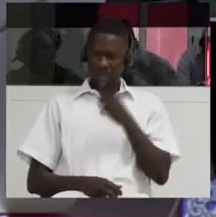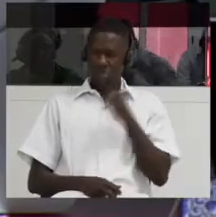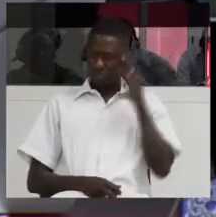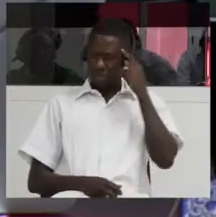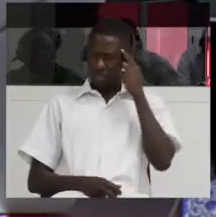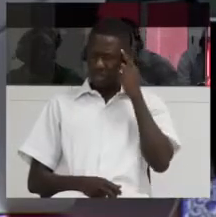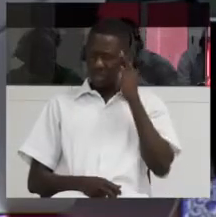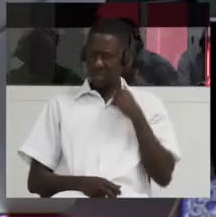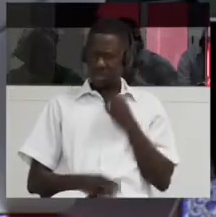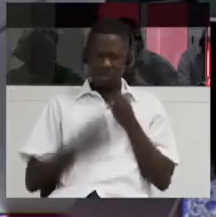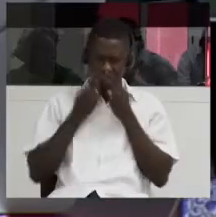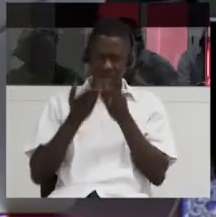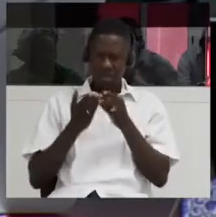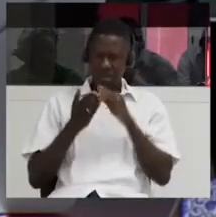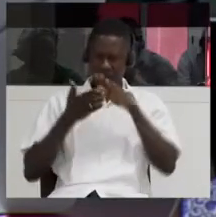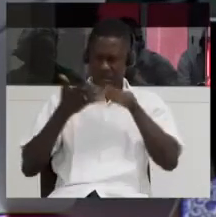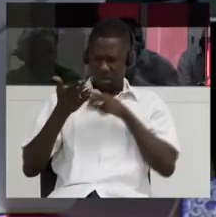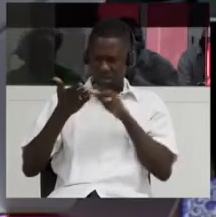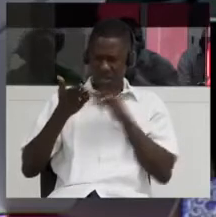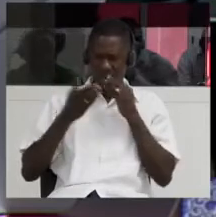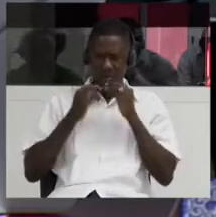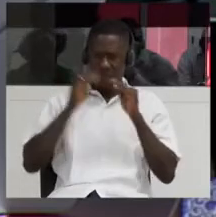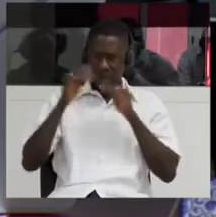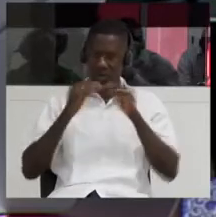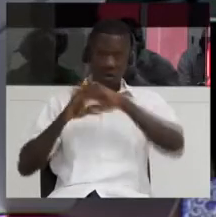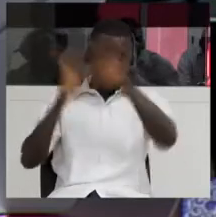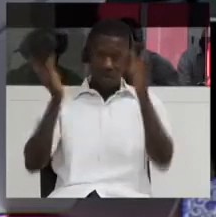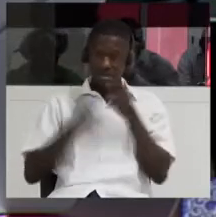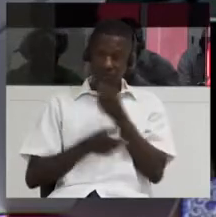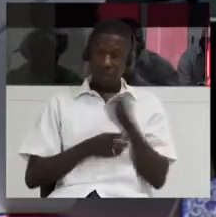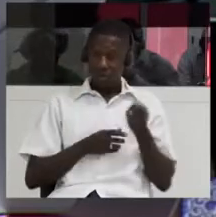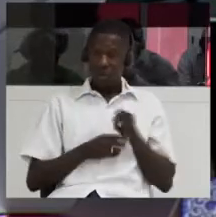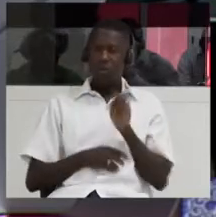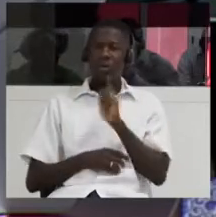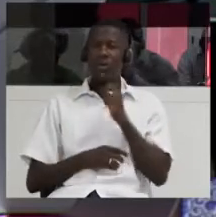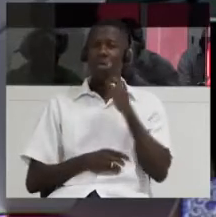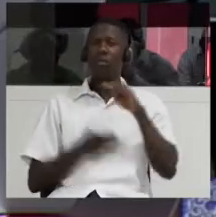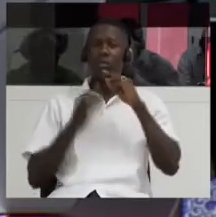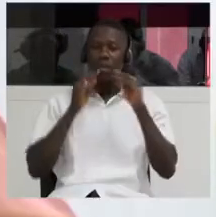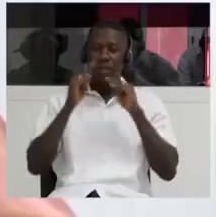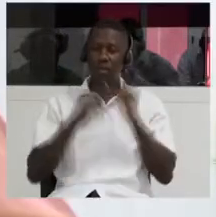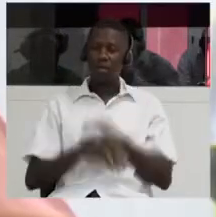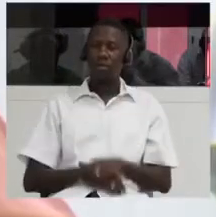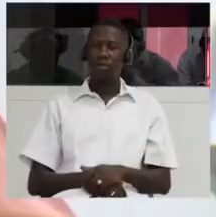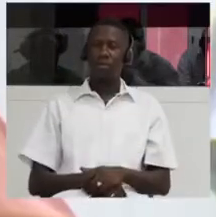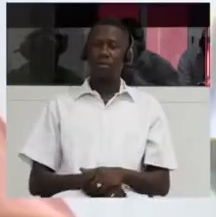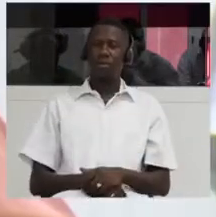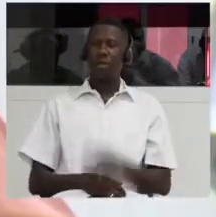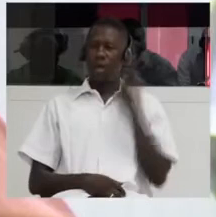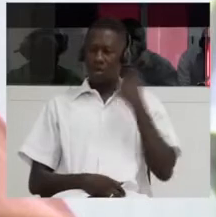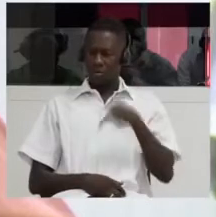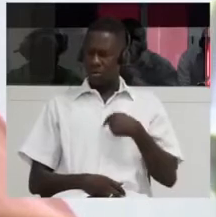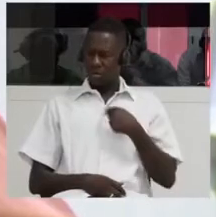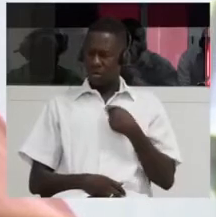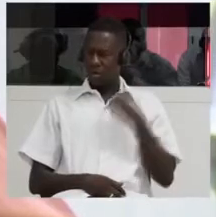it sent a statement, it sent a message to all of you. And what was that message? How I understood it was,